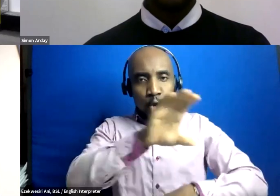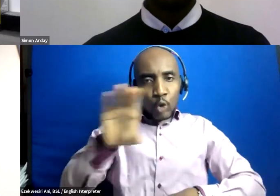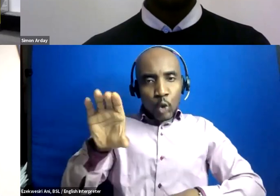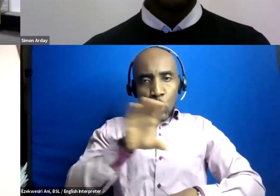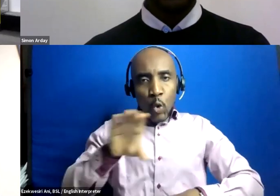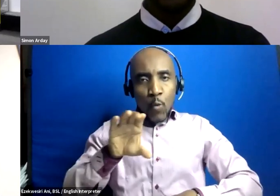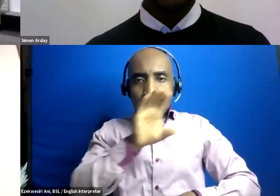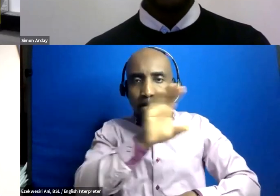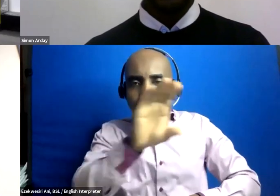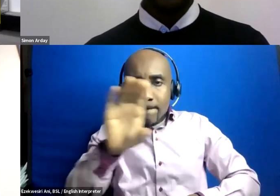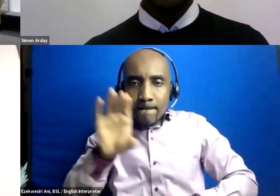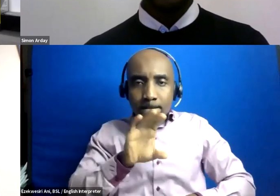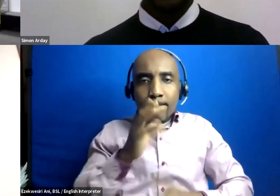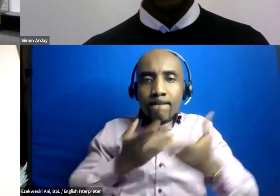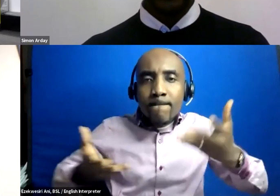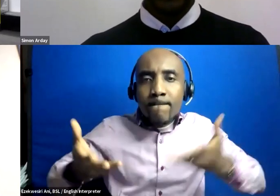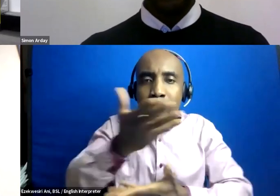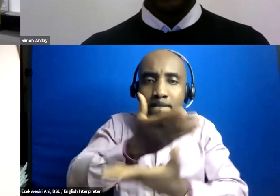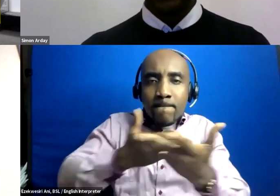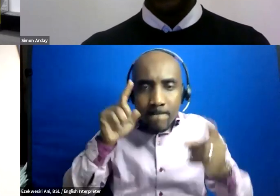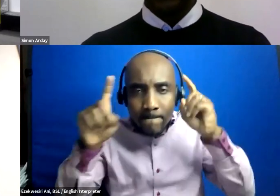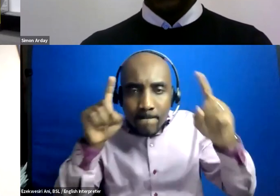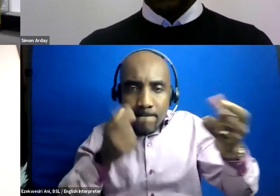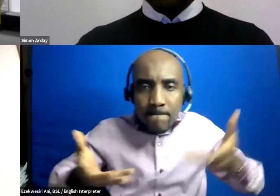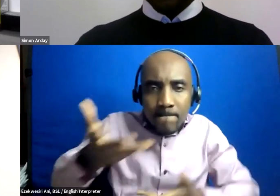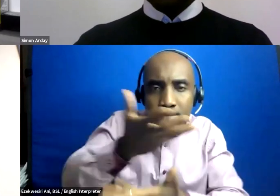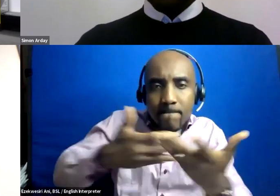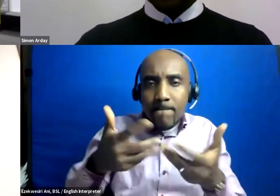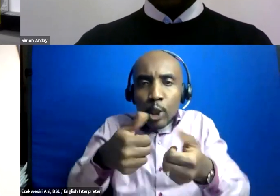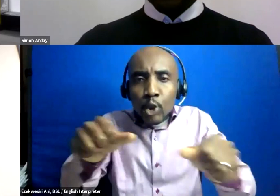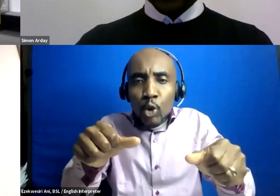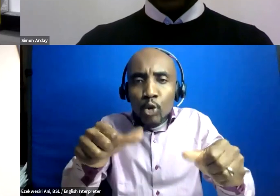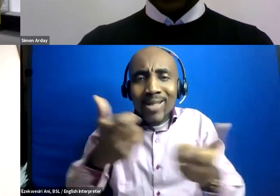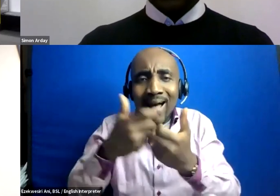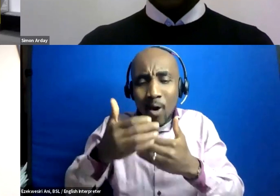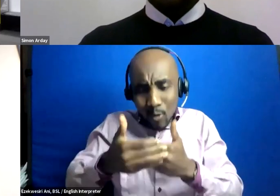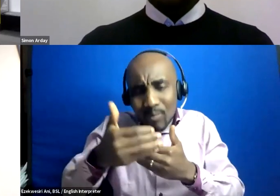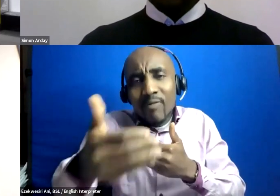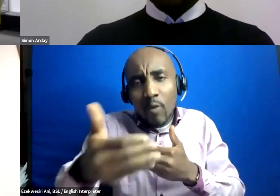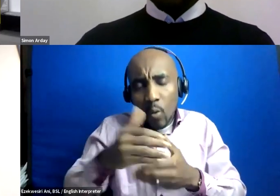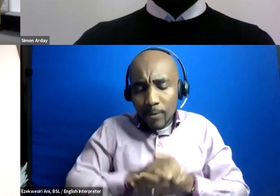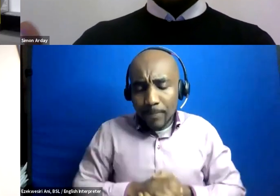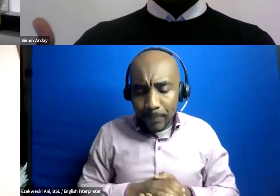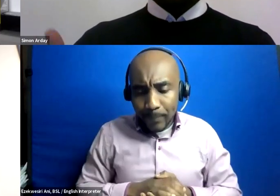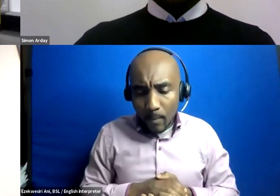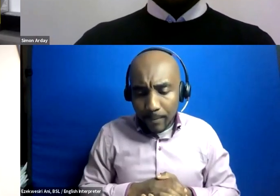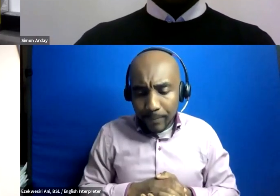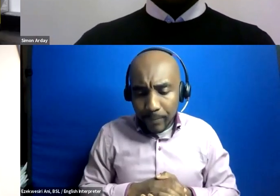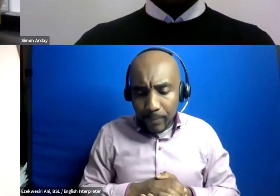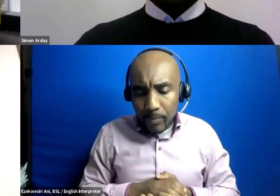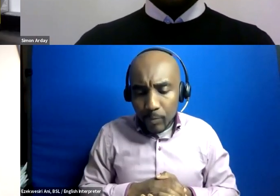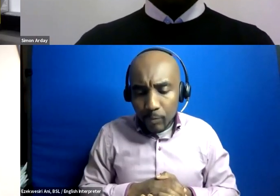think about solutions, and we can think about how we move forward from this. And I think there's